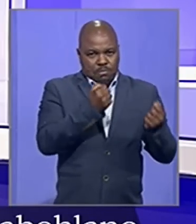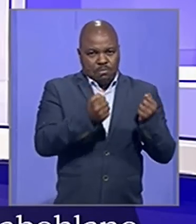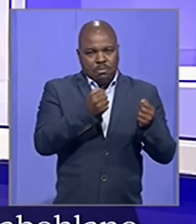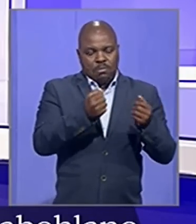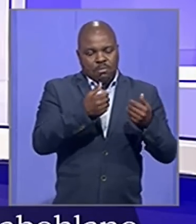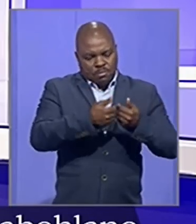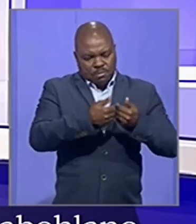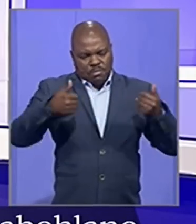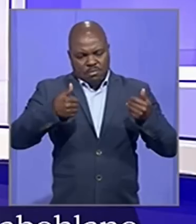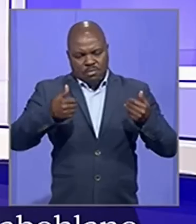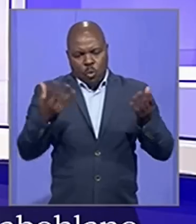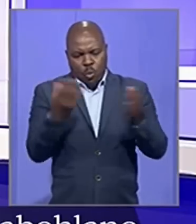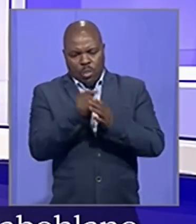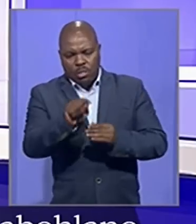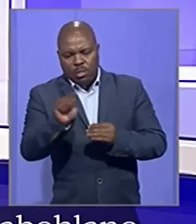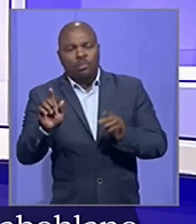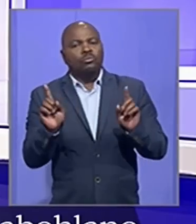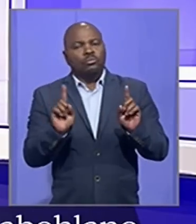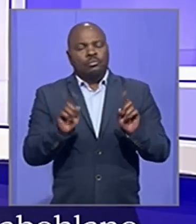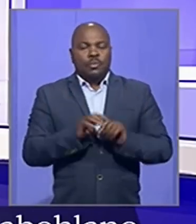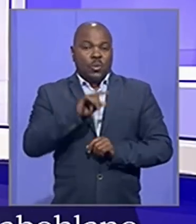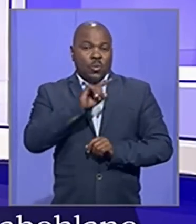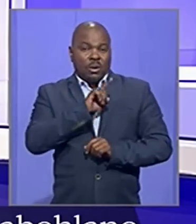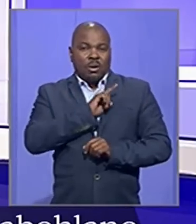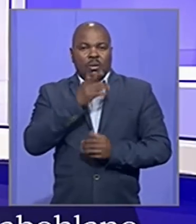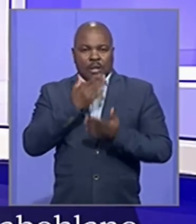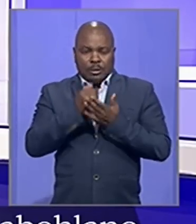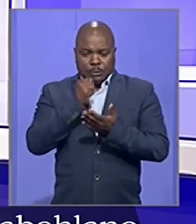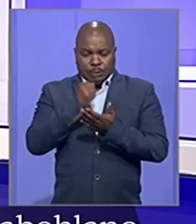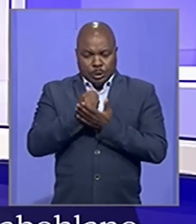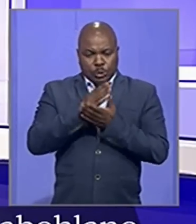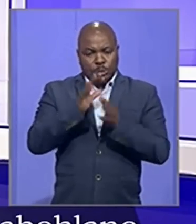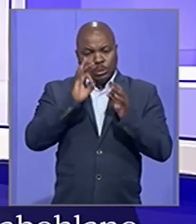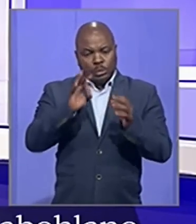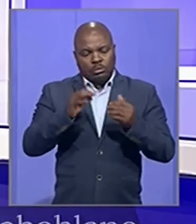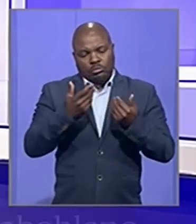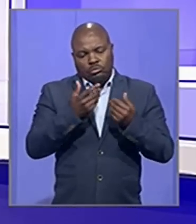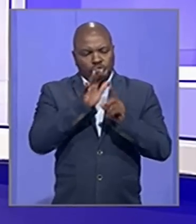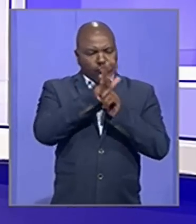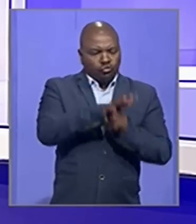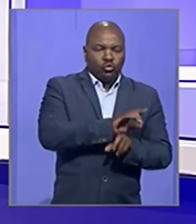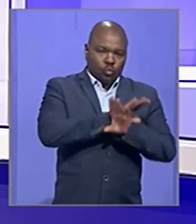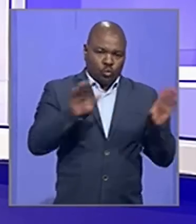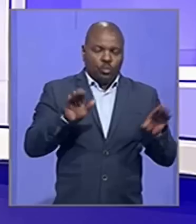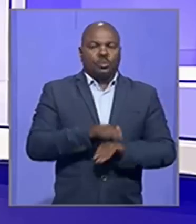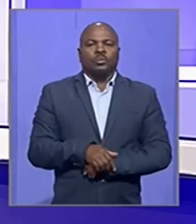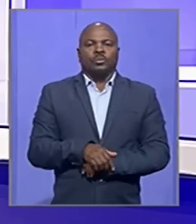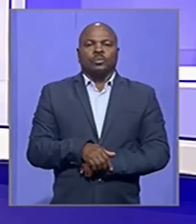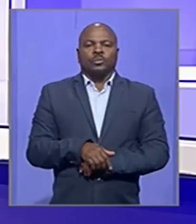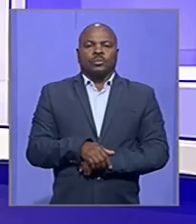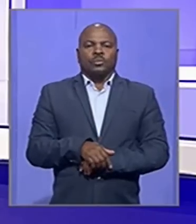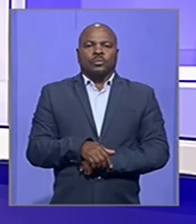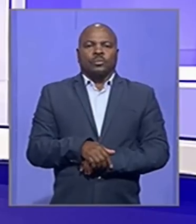tsekišwe ka go arogana. O re se tla kgonthišiša gore ga ba kgethollwe.